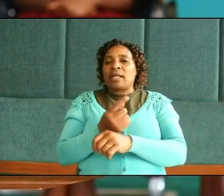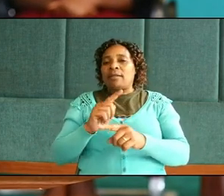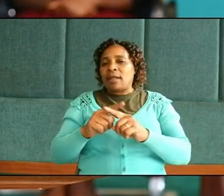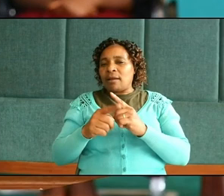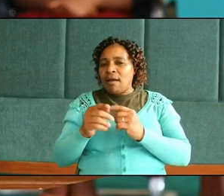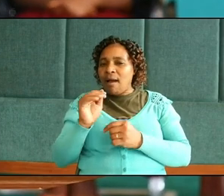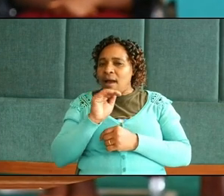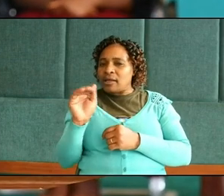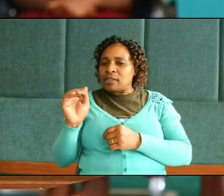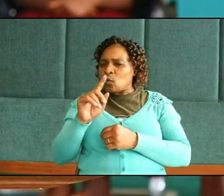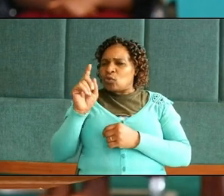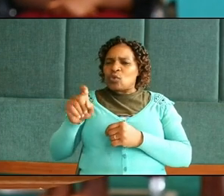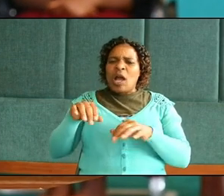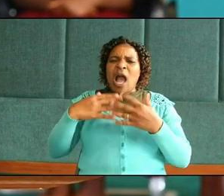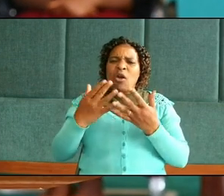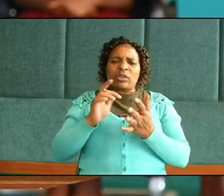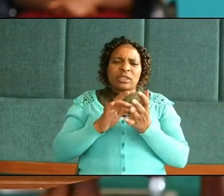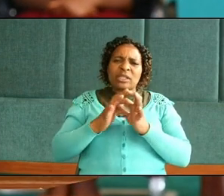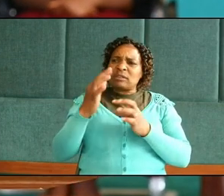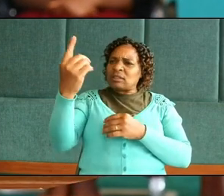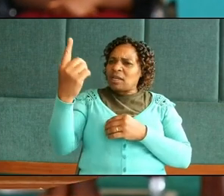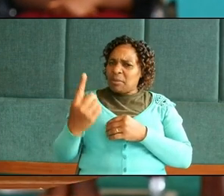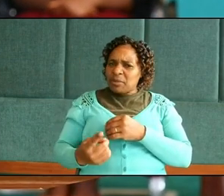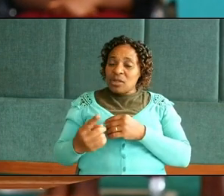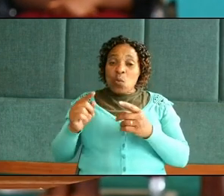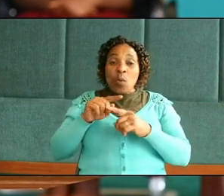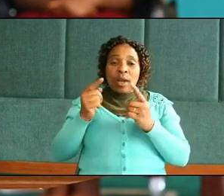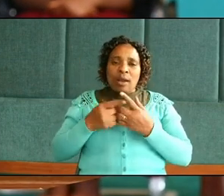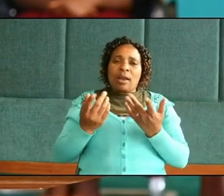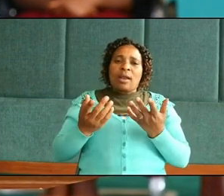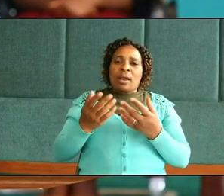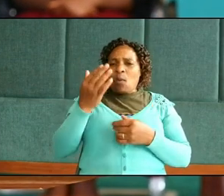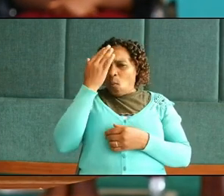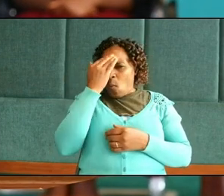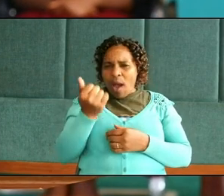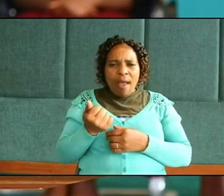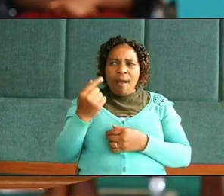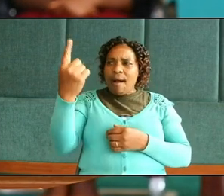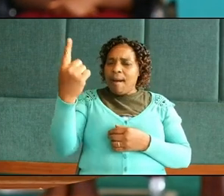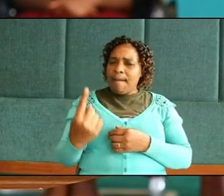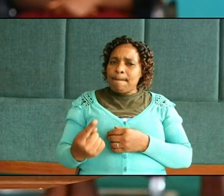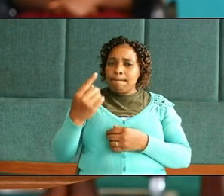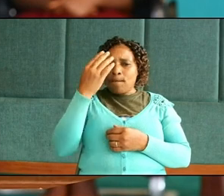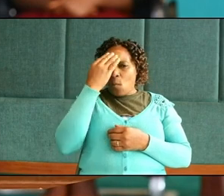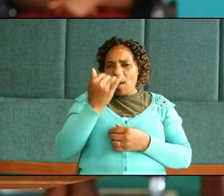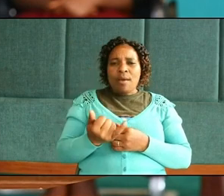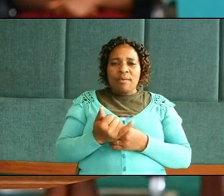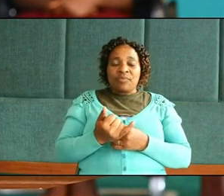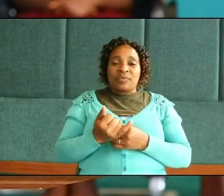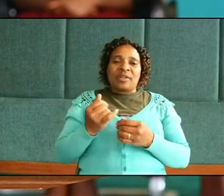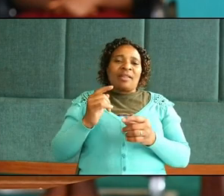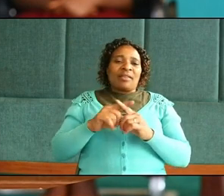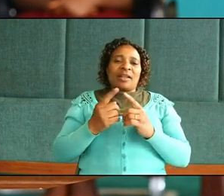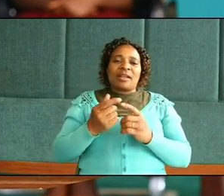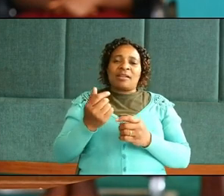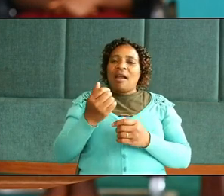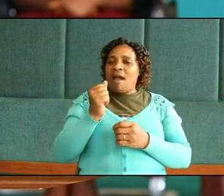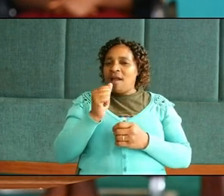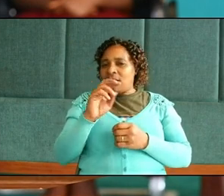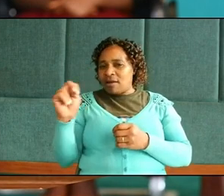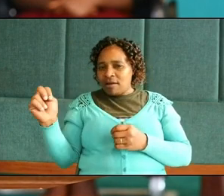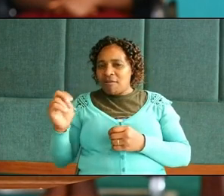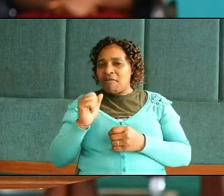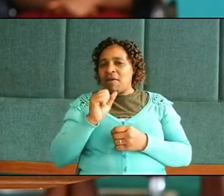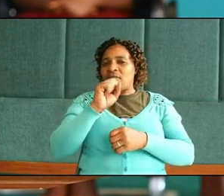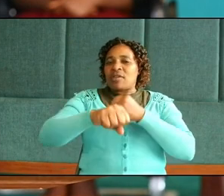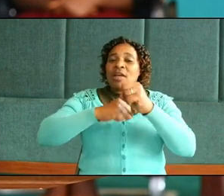question, how is Jesus coming? When is Jesus coming? And why is Jesus coming? Although Anna was only 5 years old, she